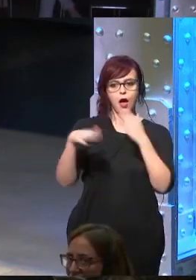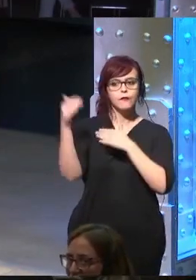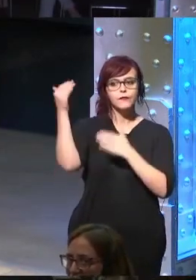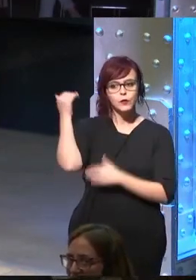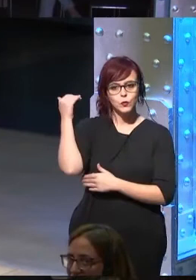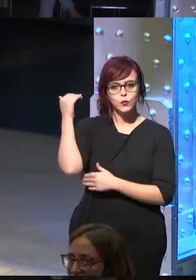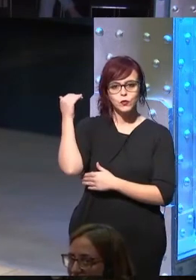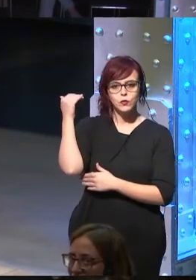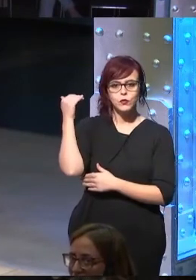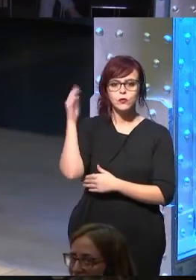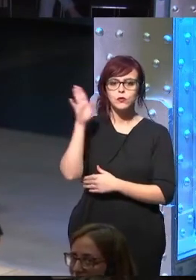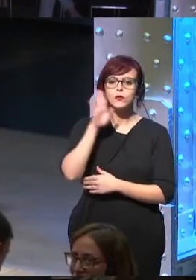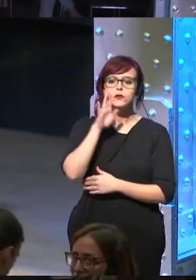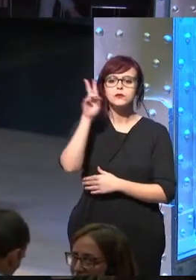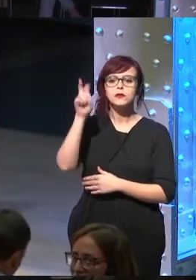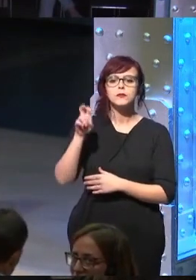towards the ancient world,